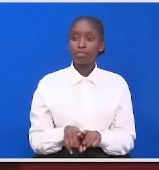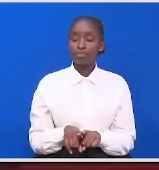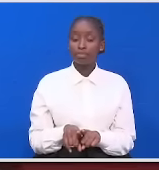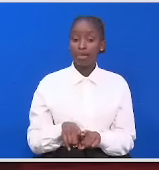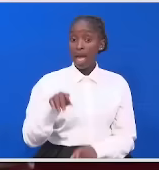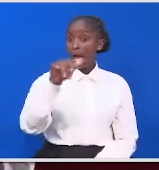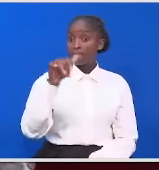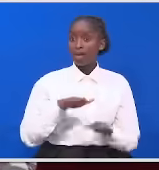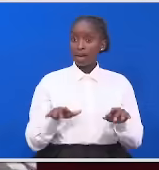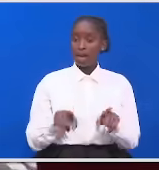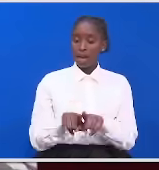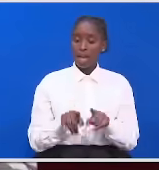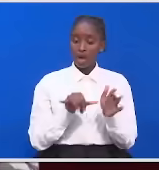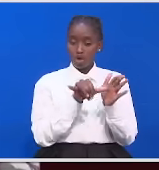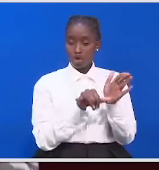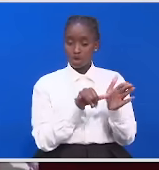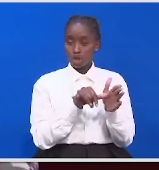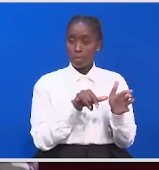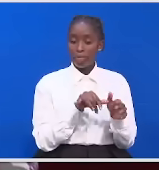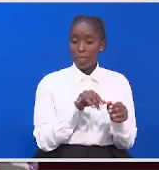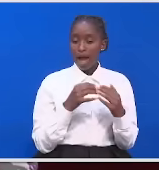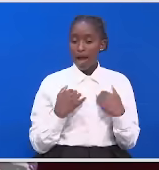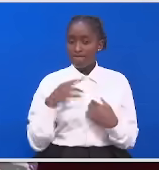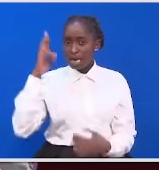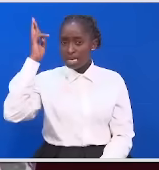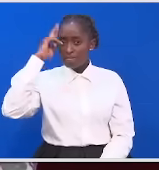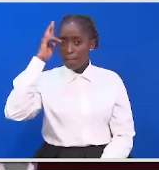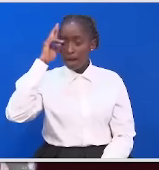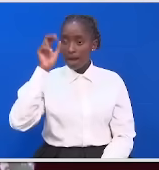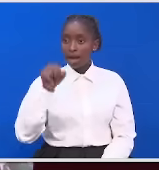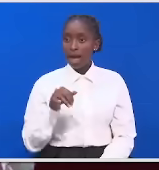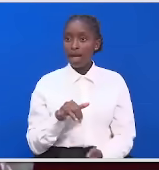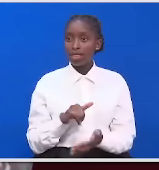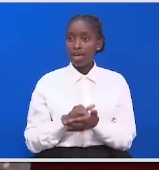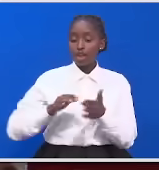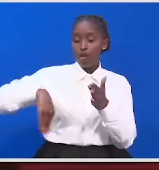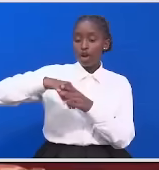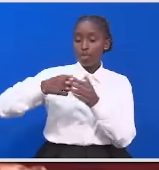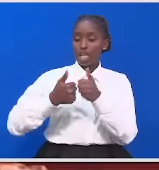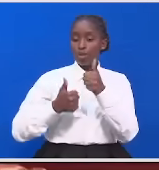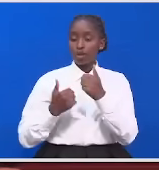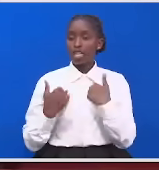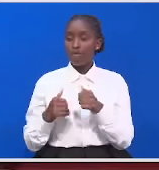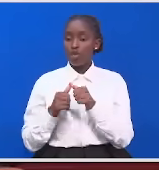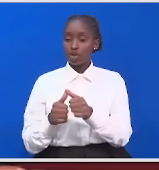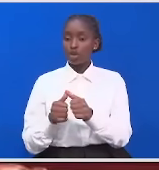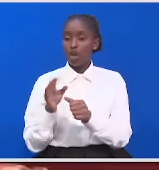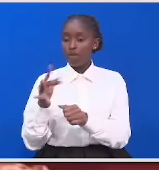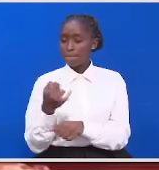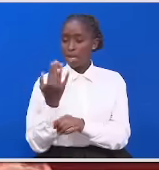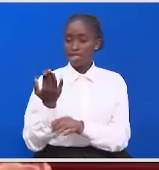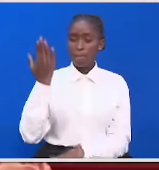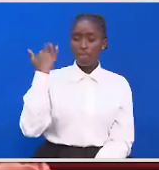other sites like YouTube. You can remember the game, the football game that was played 4 months ago. I think it